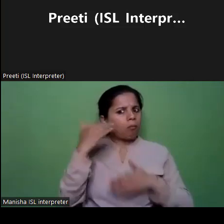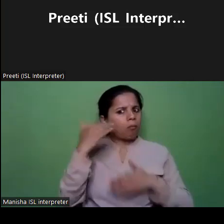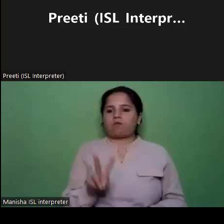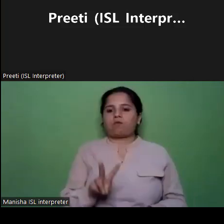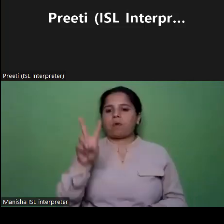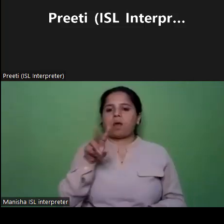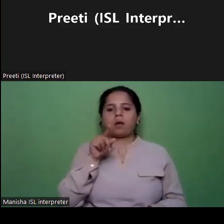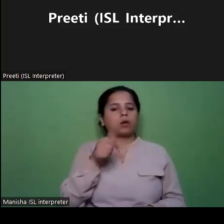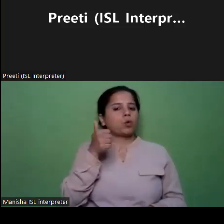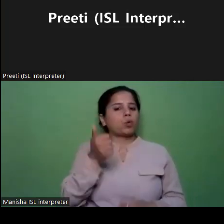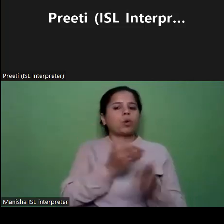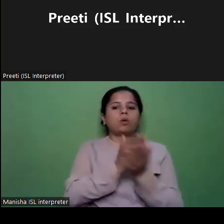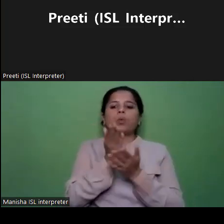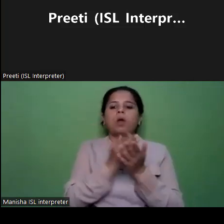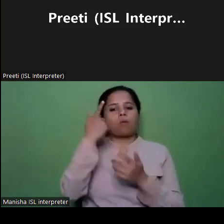good way to everyone,